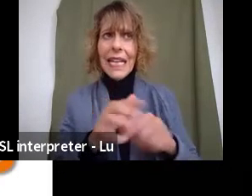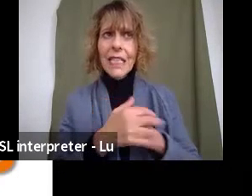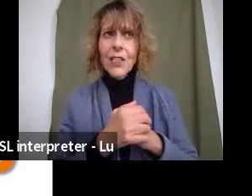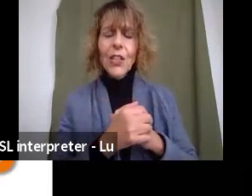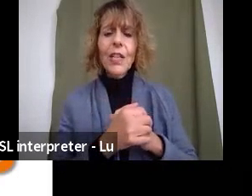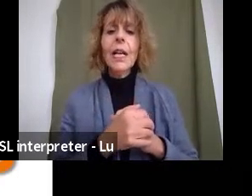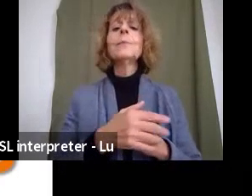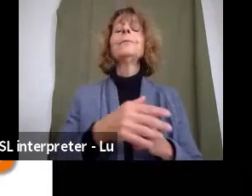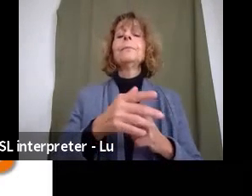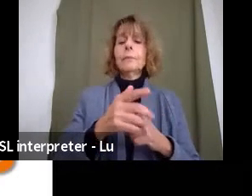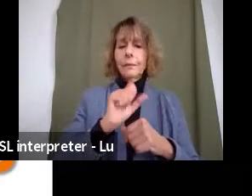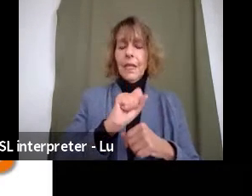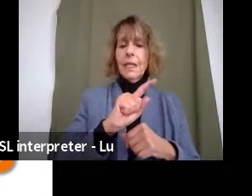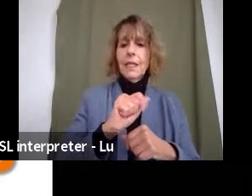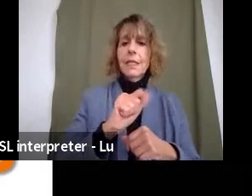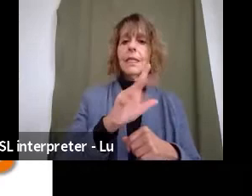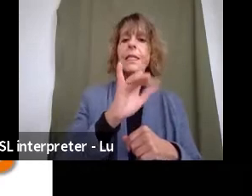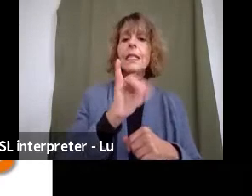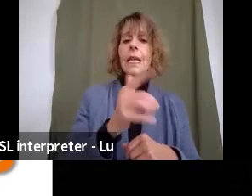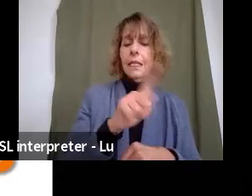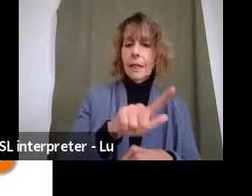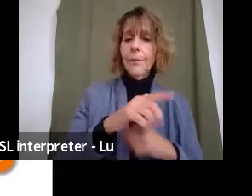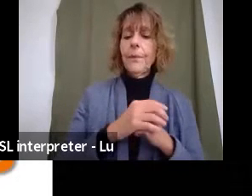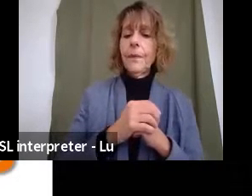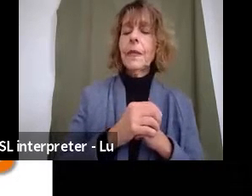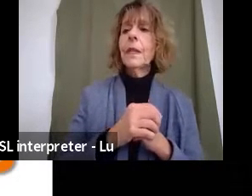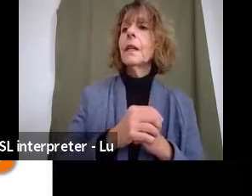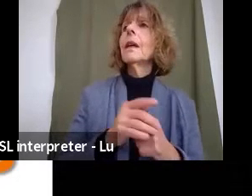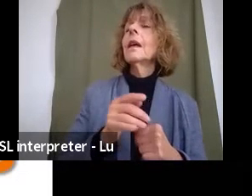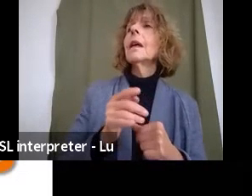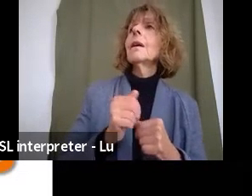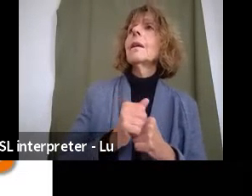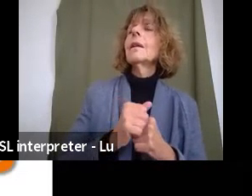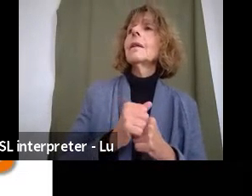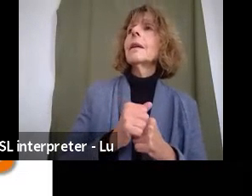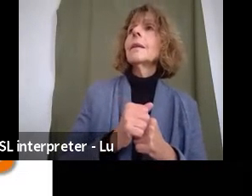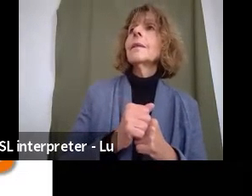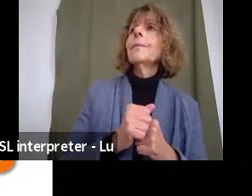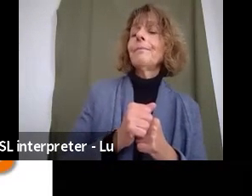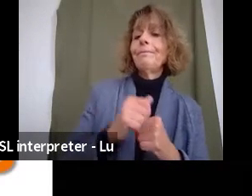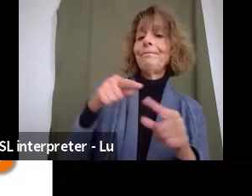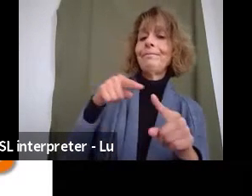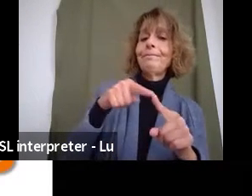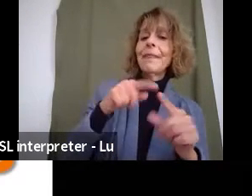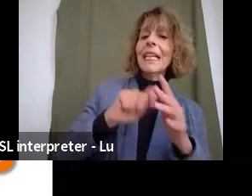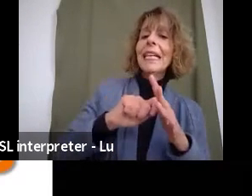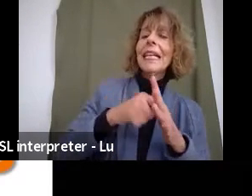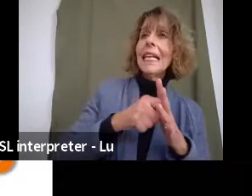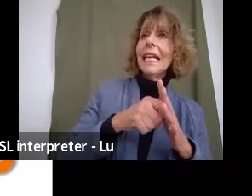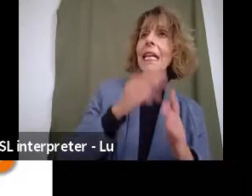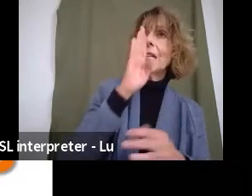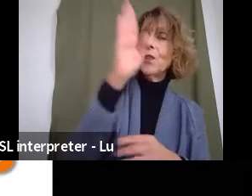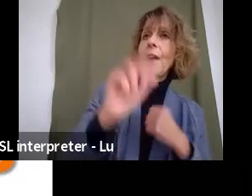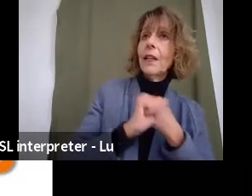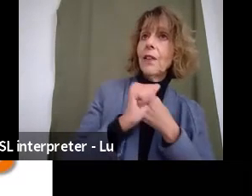would, if you feel like you can't reduce the level below direct threat, I would certainly